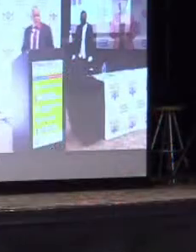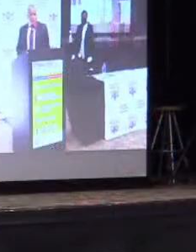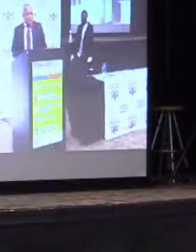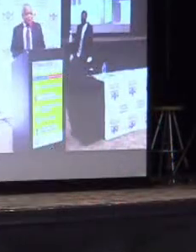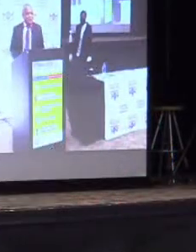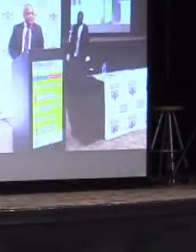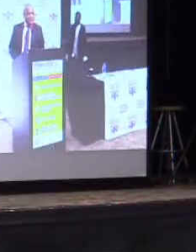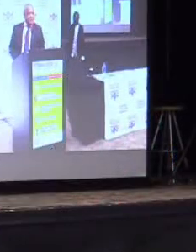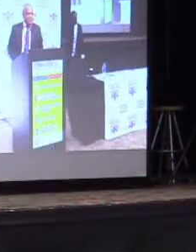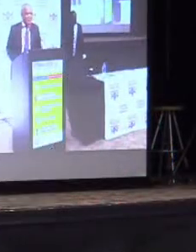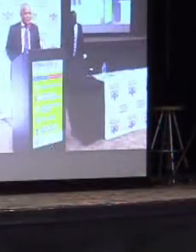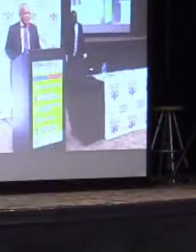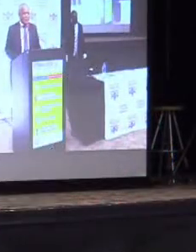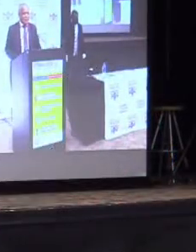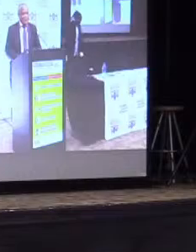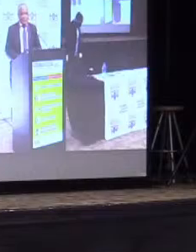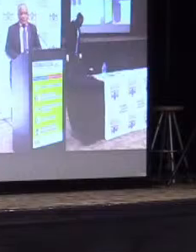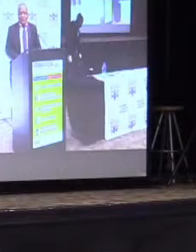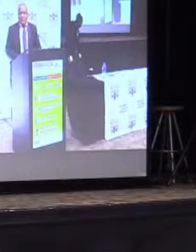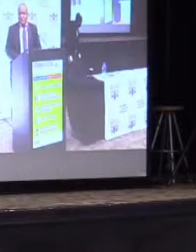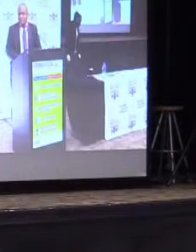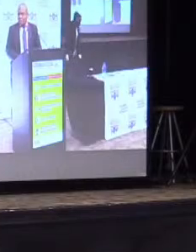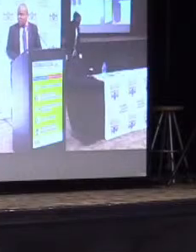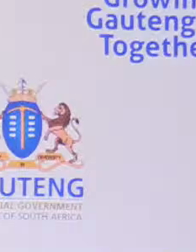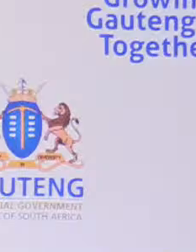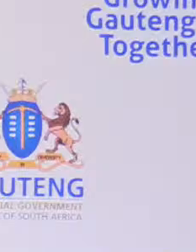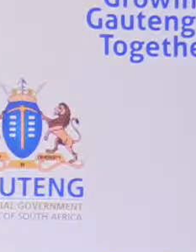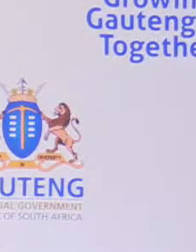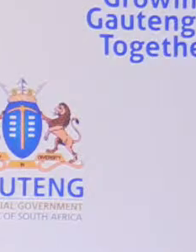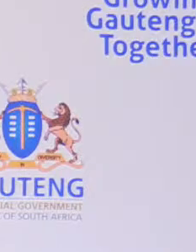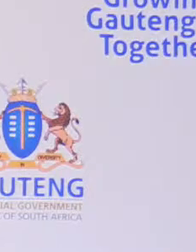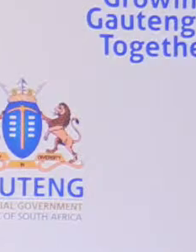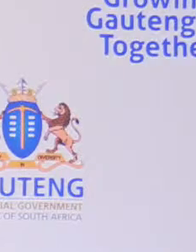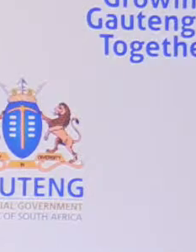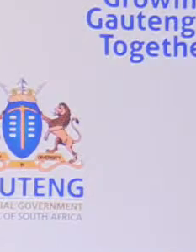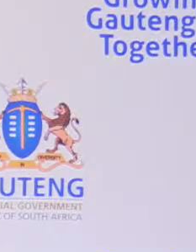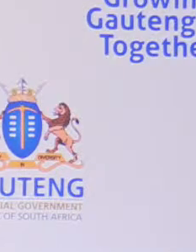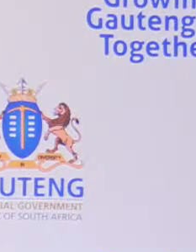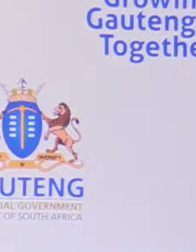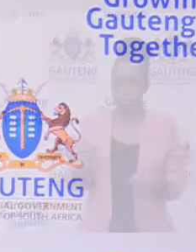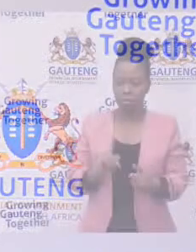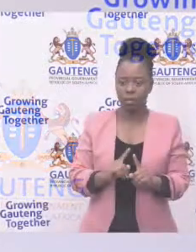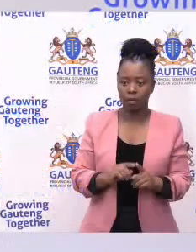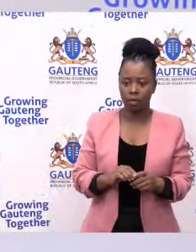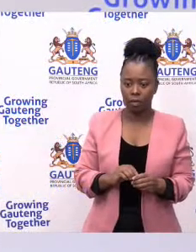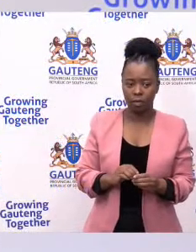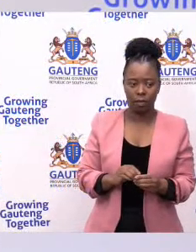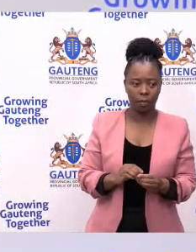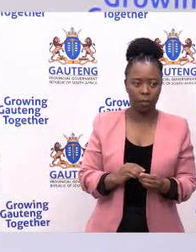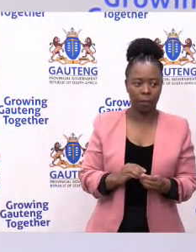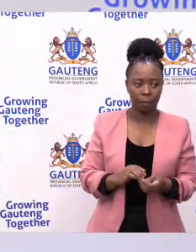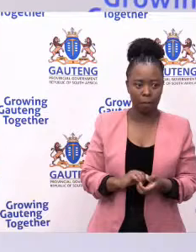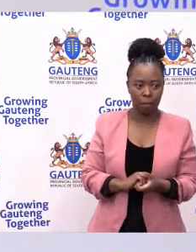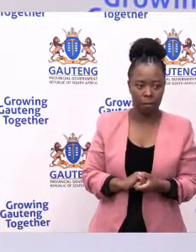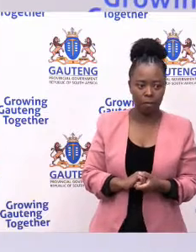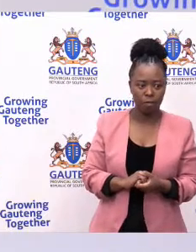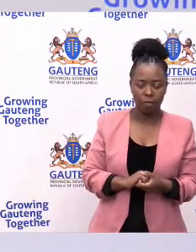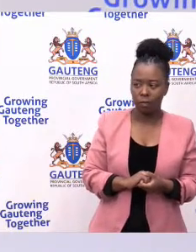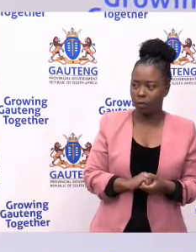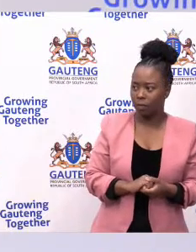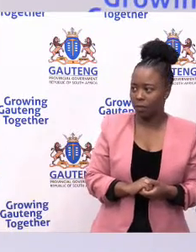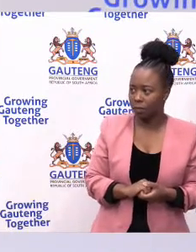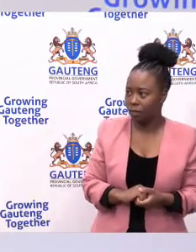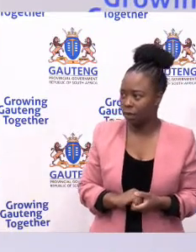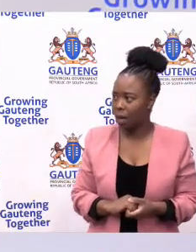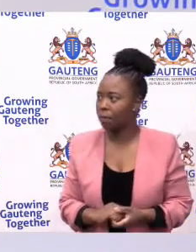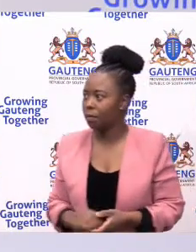Thank you, HOD. I think maybe we do the closing remarks, MEC, and then we will take questions. Or should